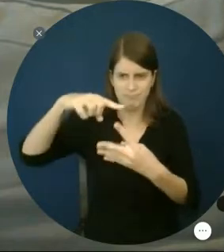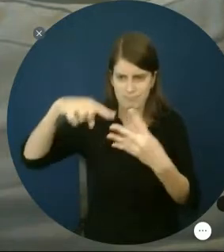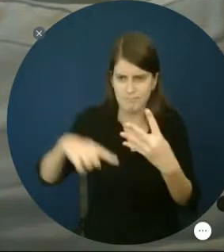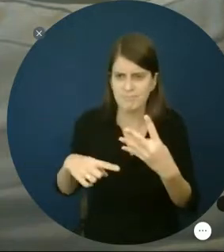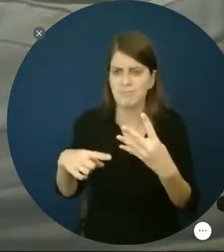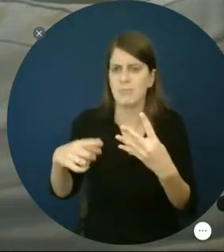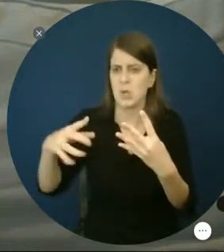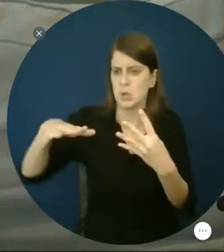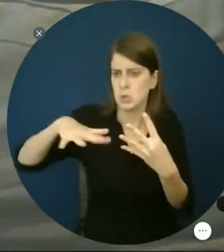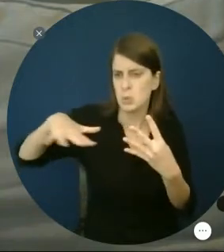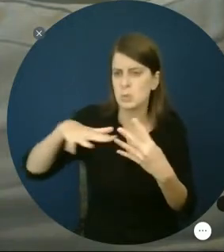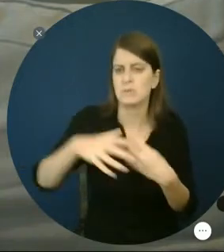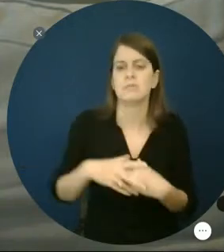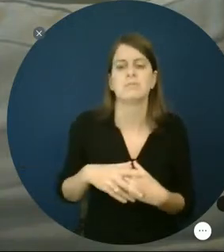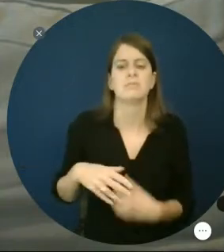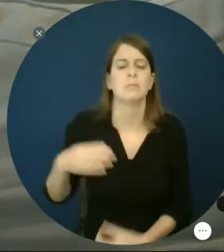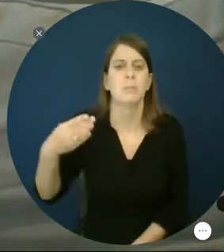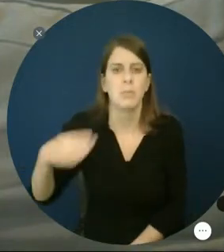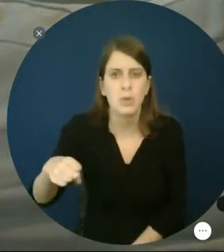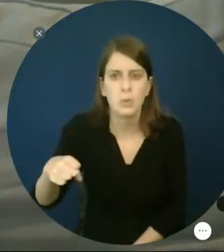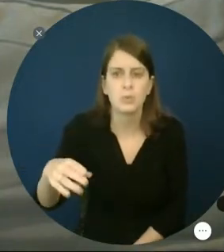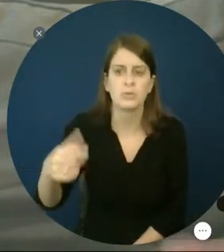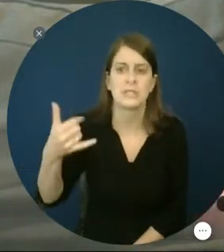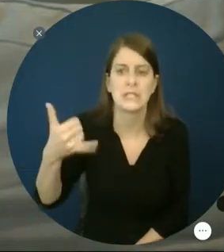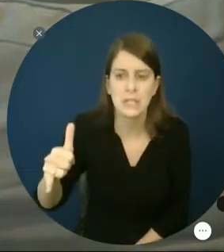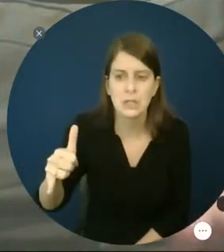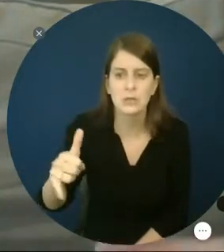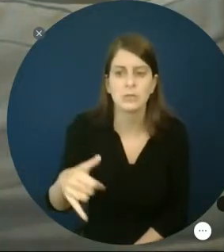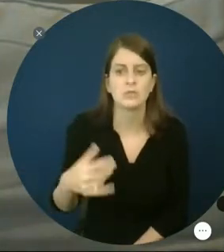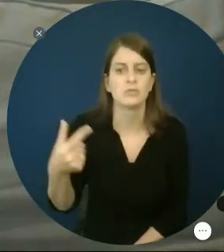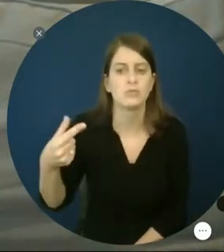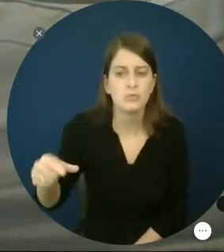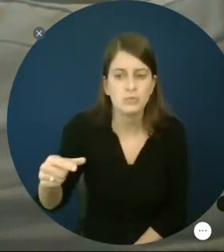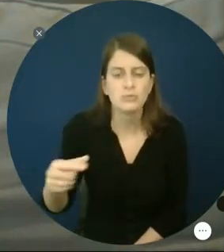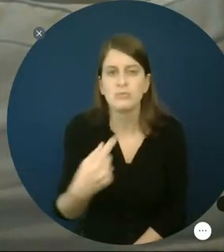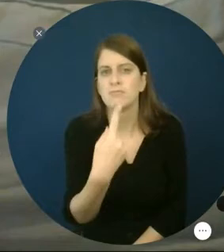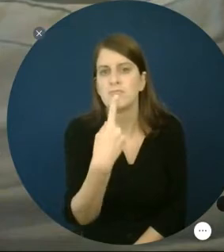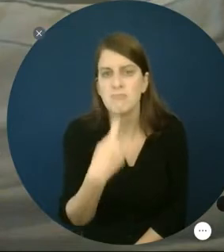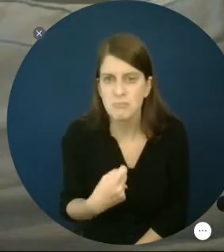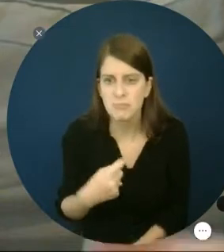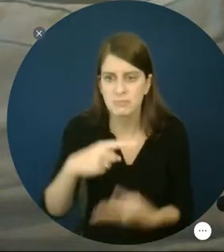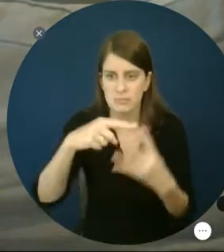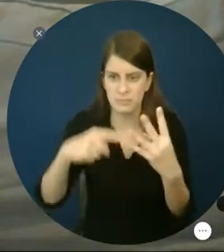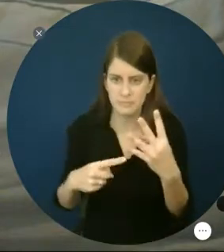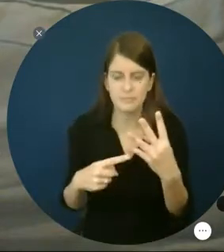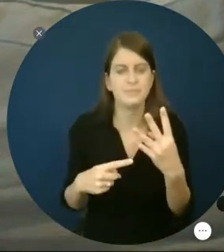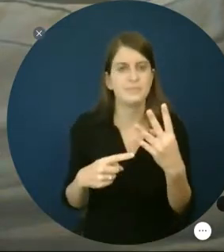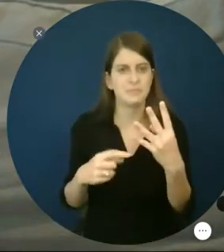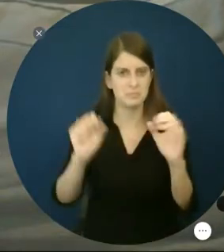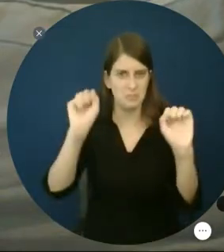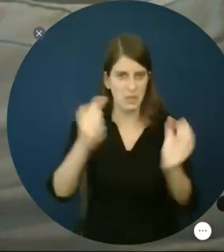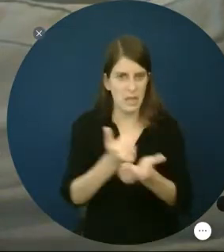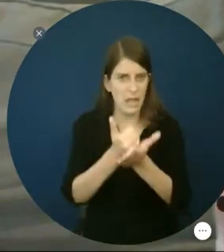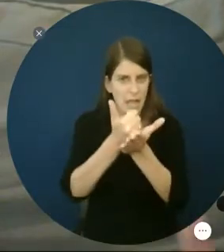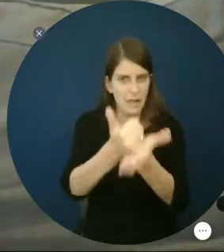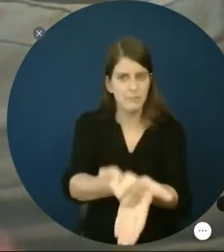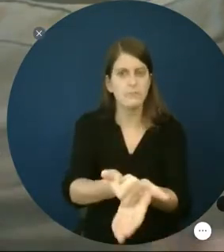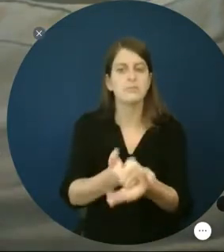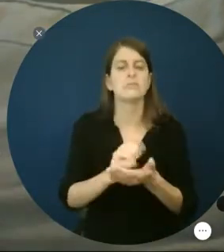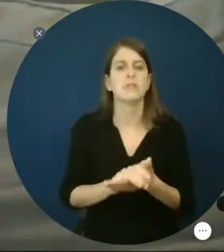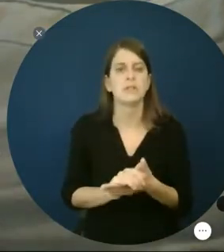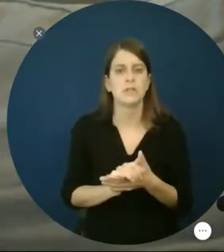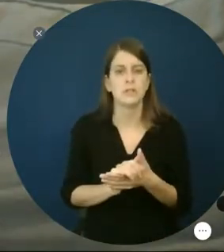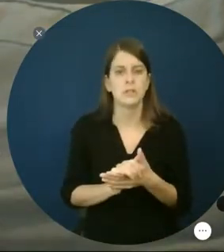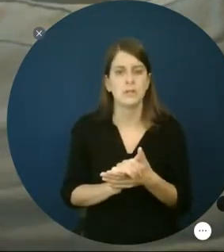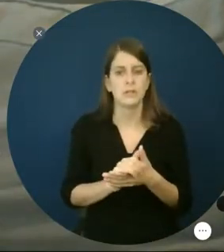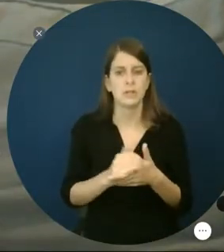zone, yellow zone, green zone, and red zone, it'll help us to have